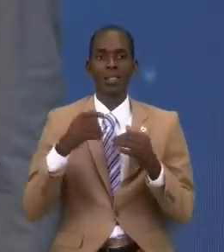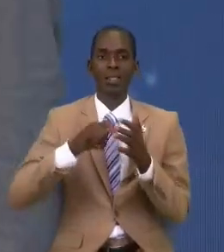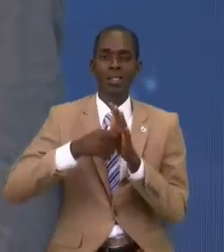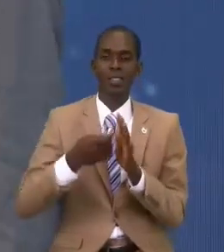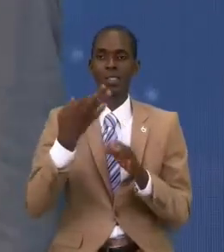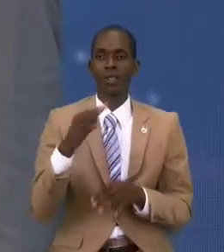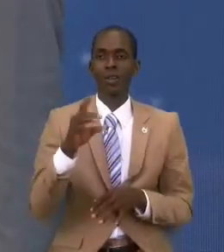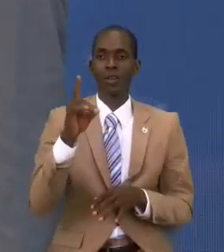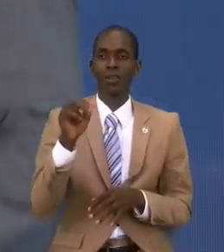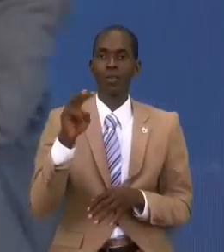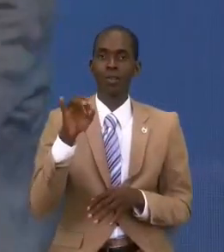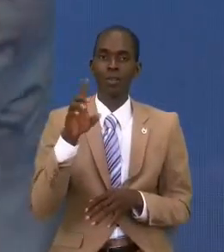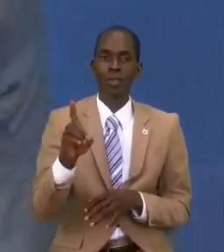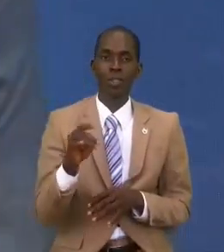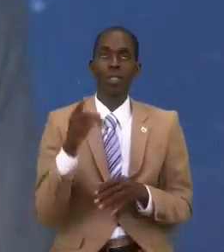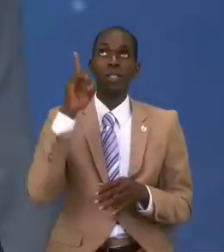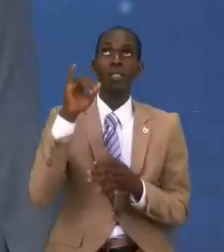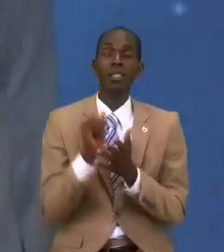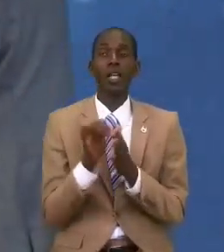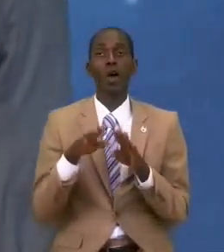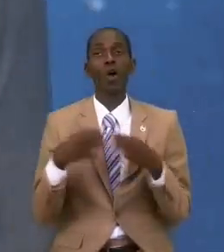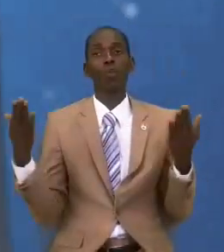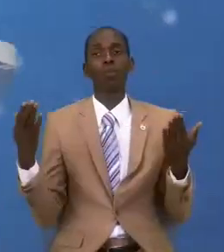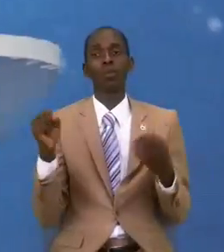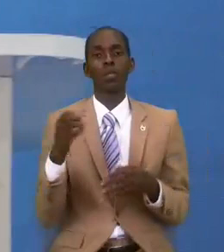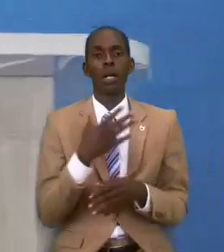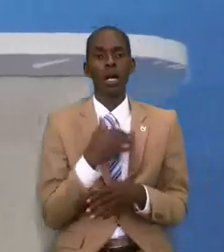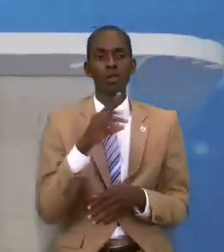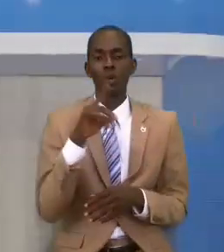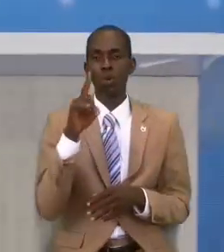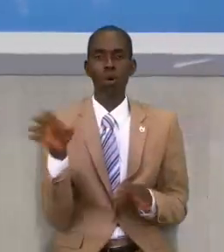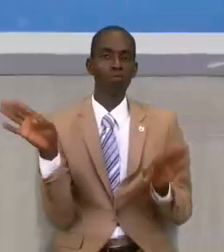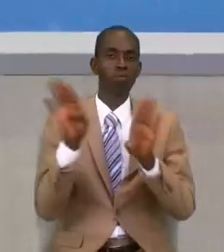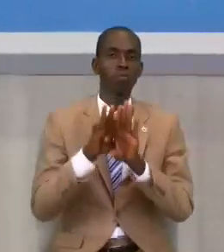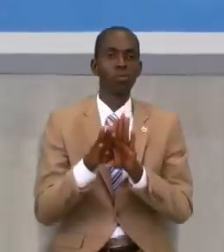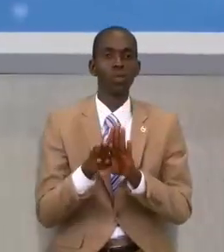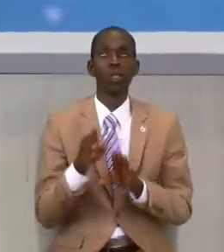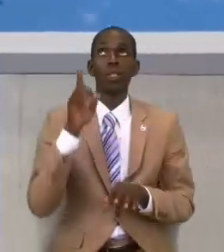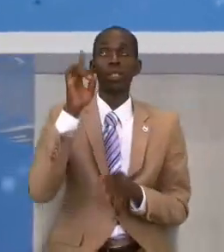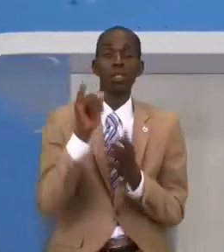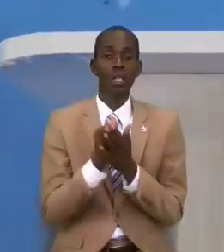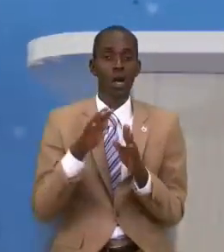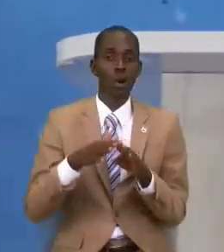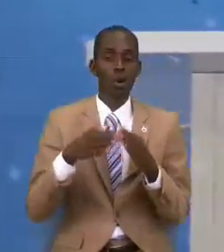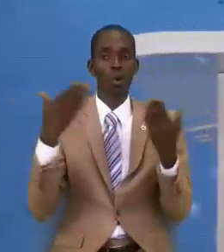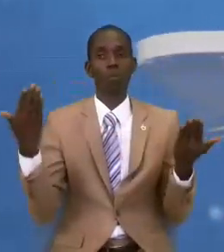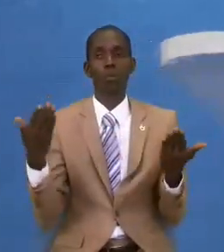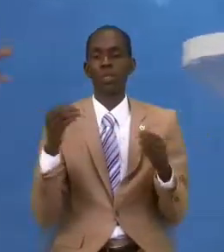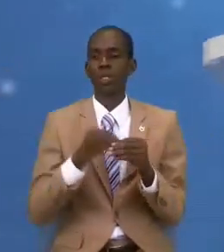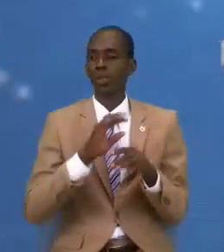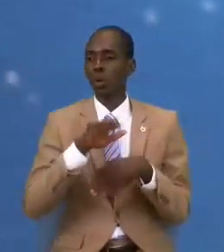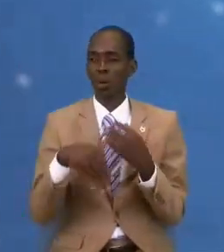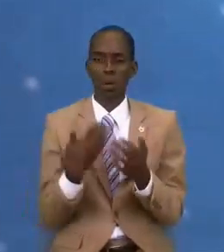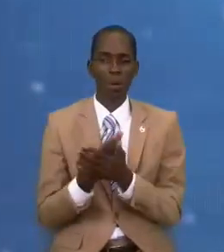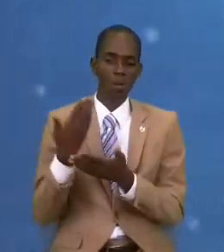man shutteth." He that openeth in any generation, he that openeth in any country, he